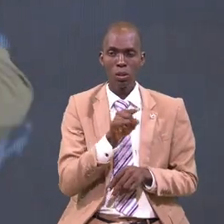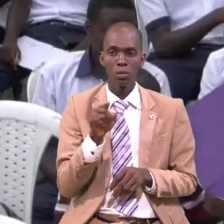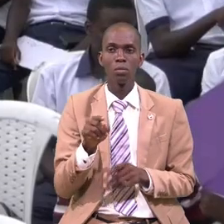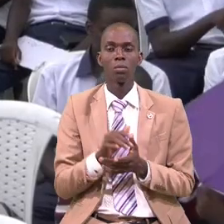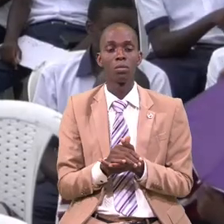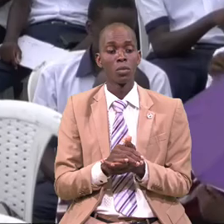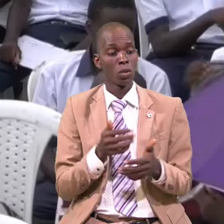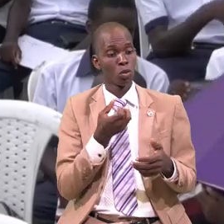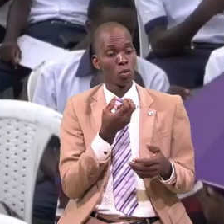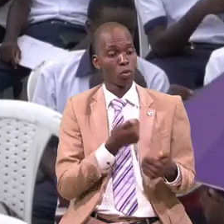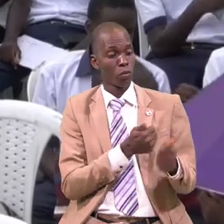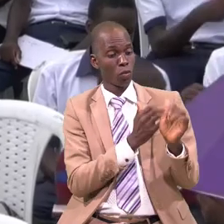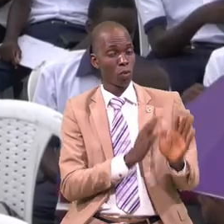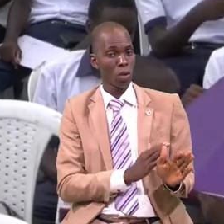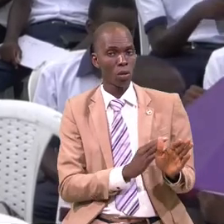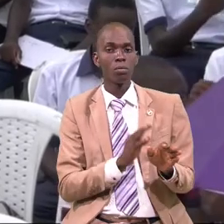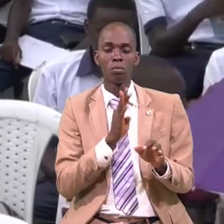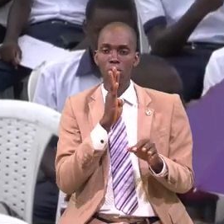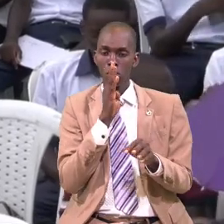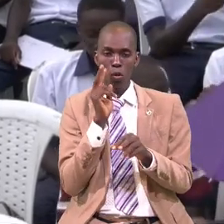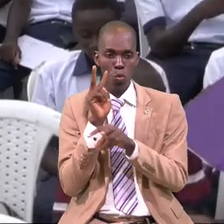Disciples, watch ye therefore.